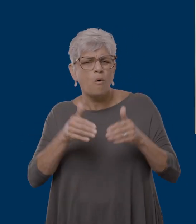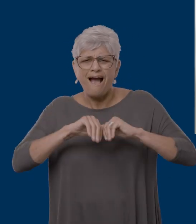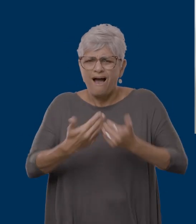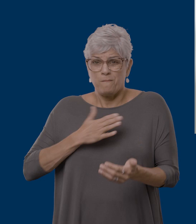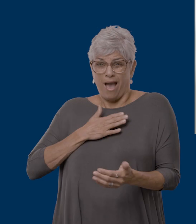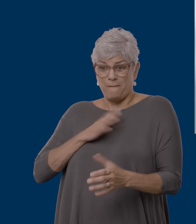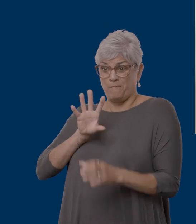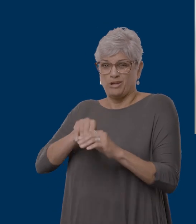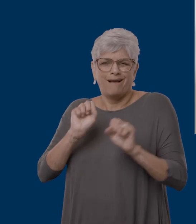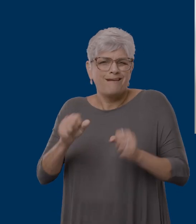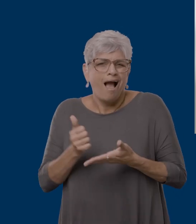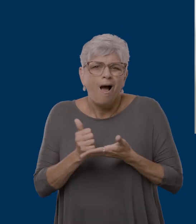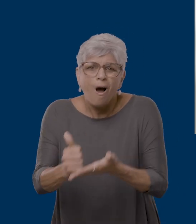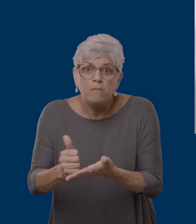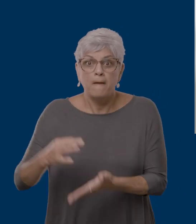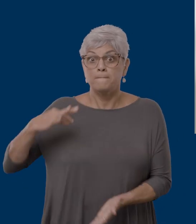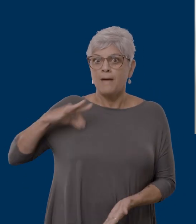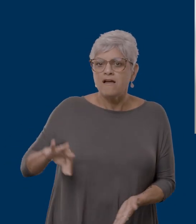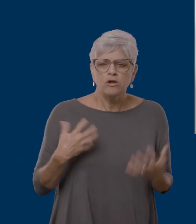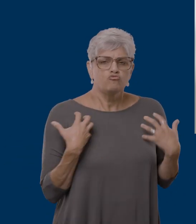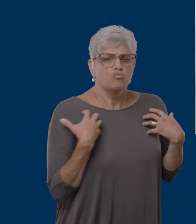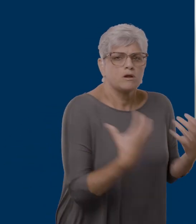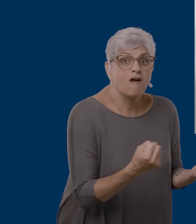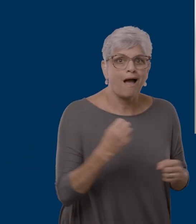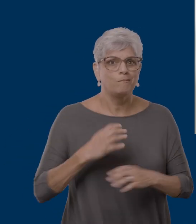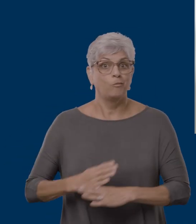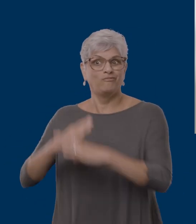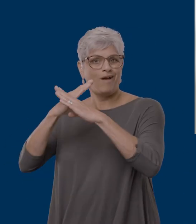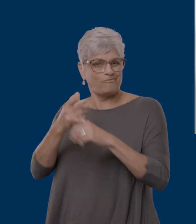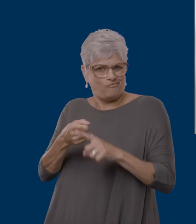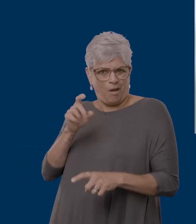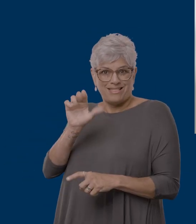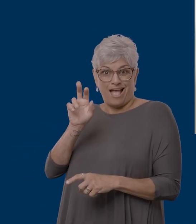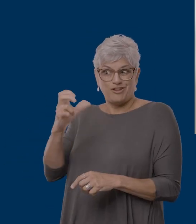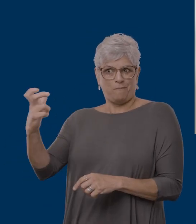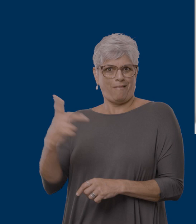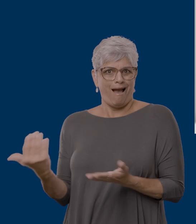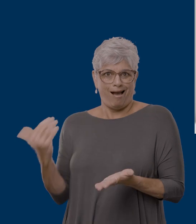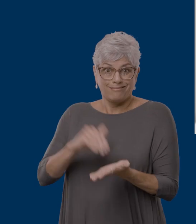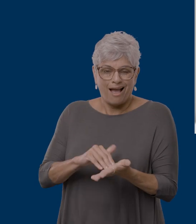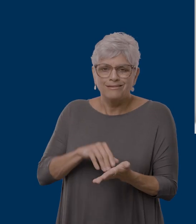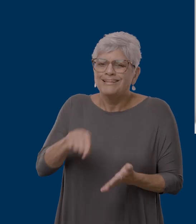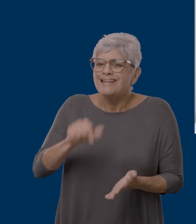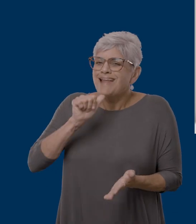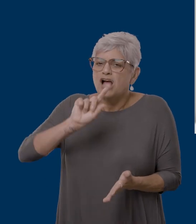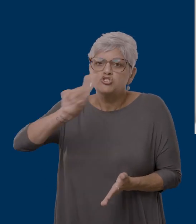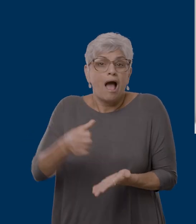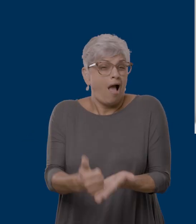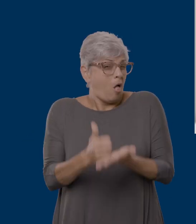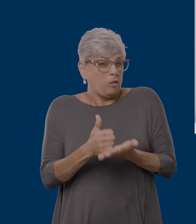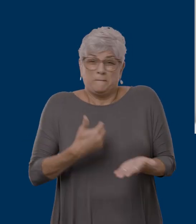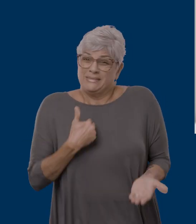my participation could help benefit my recovery and prevent the cancer from returning. It was